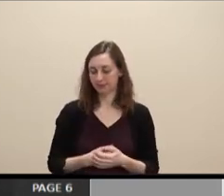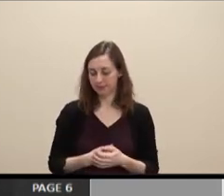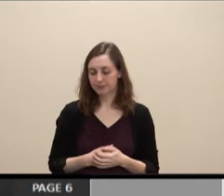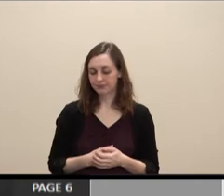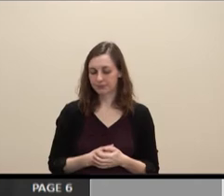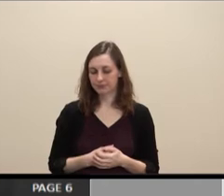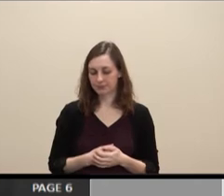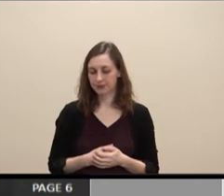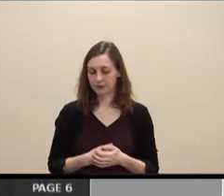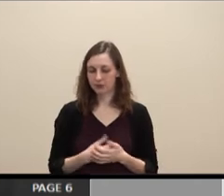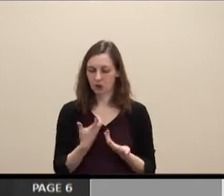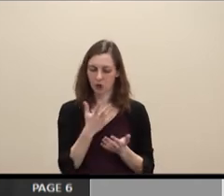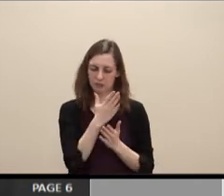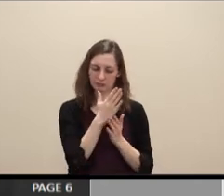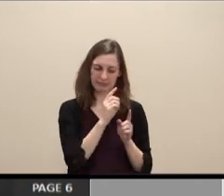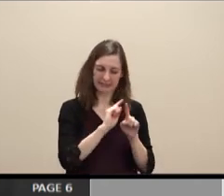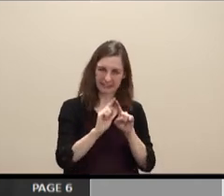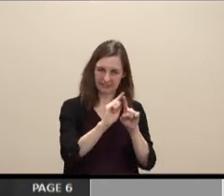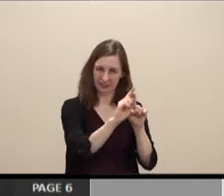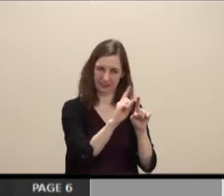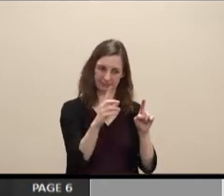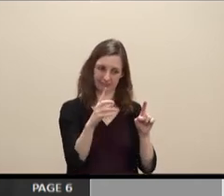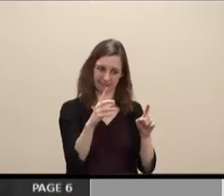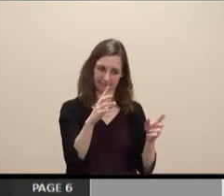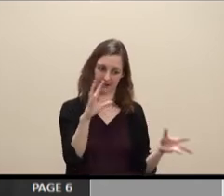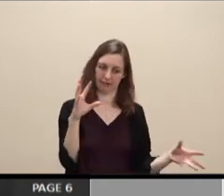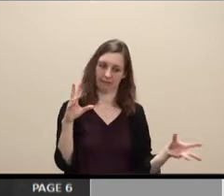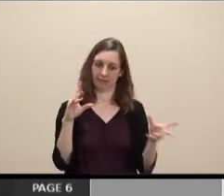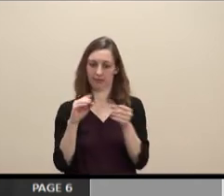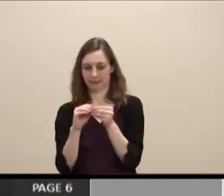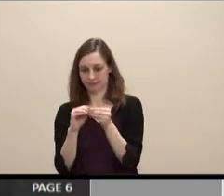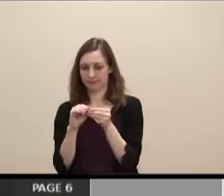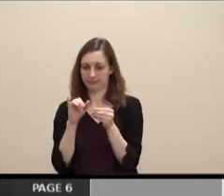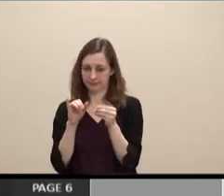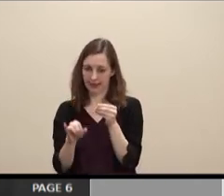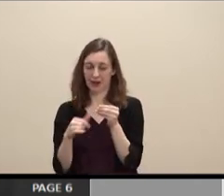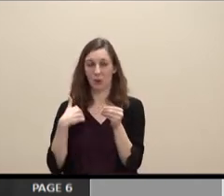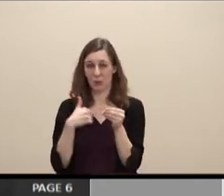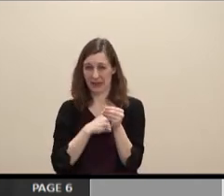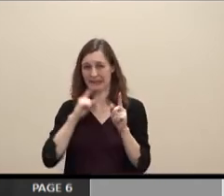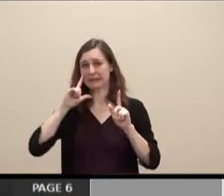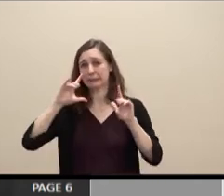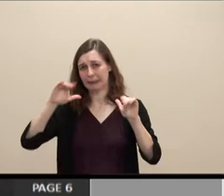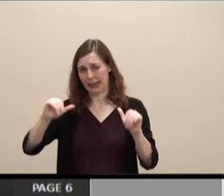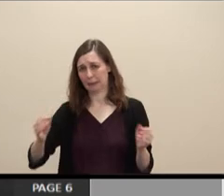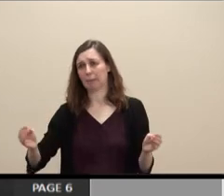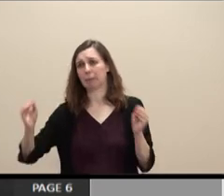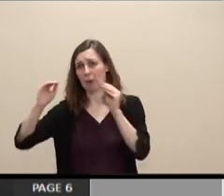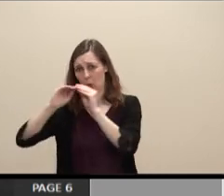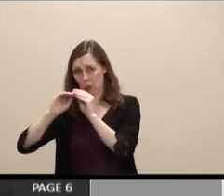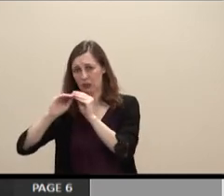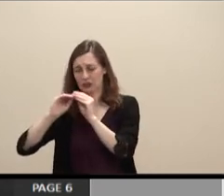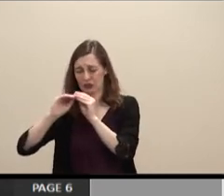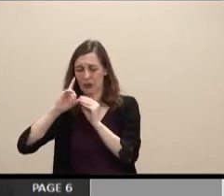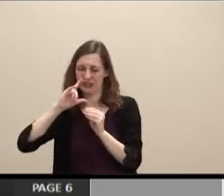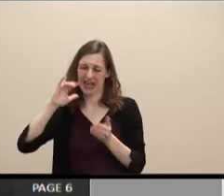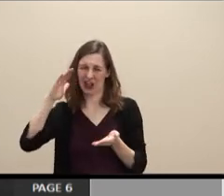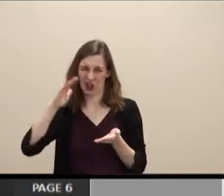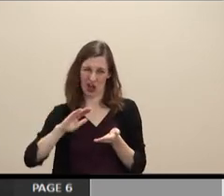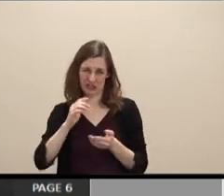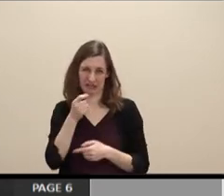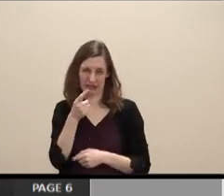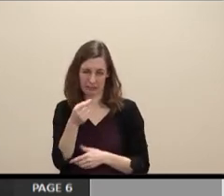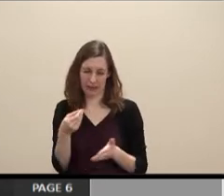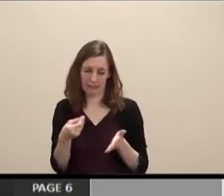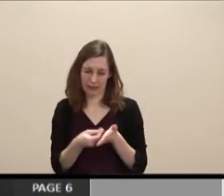that our comp ed counts had originally been quite a bit higher than they ended up, so we lost a little bit of money